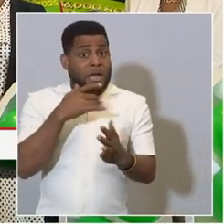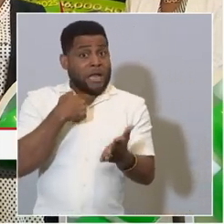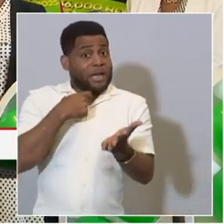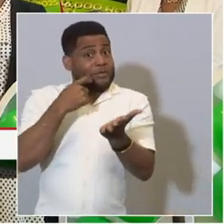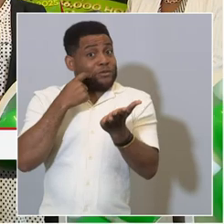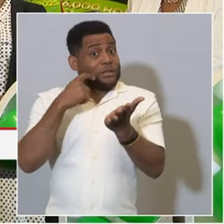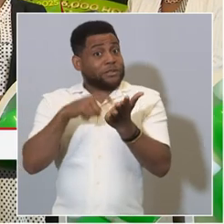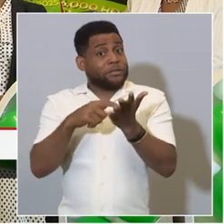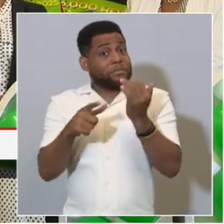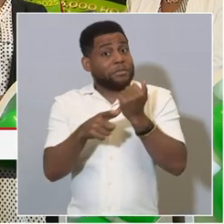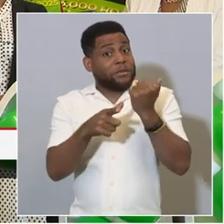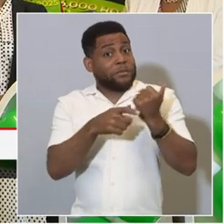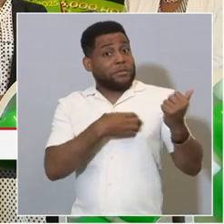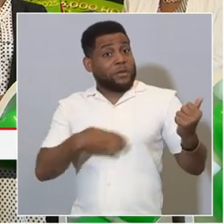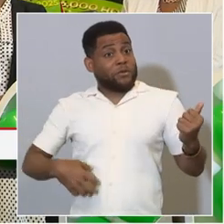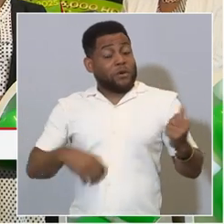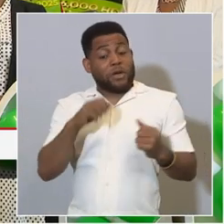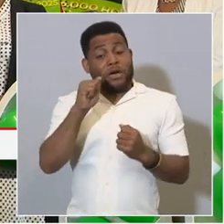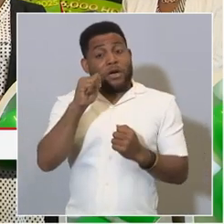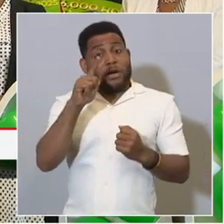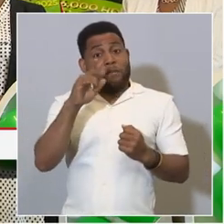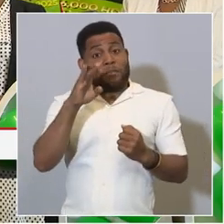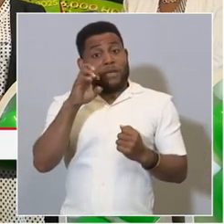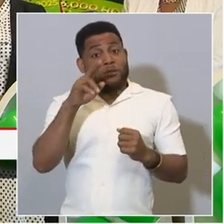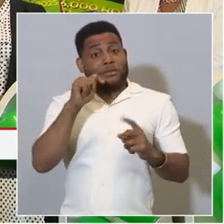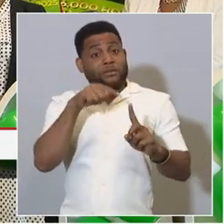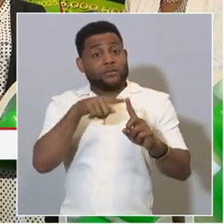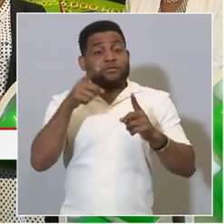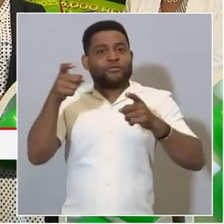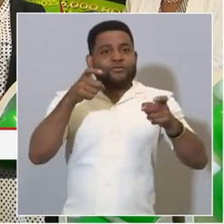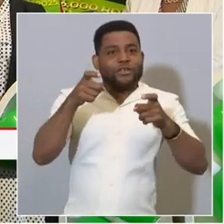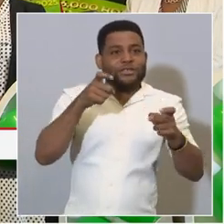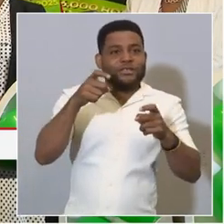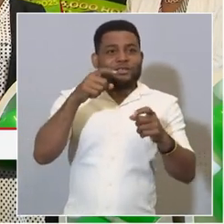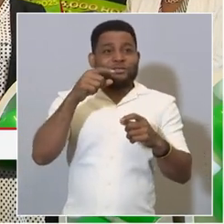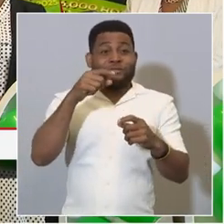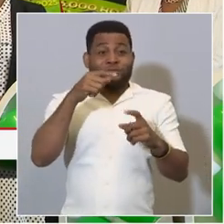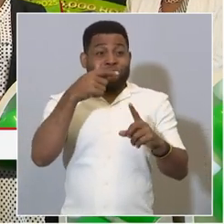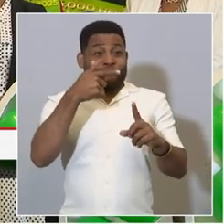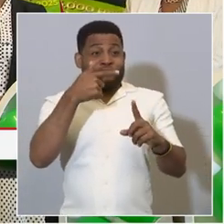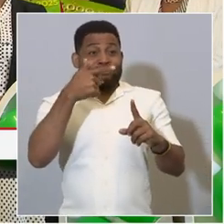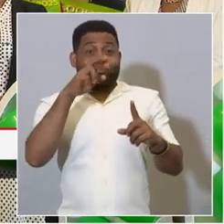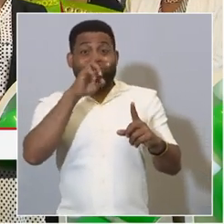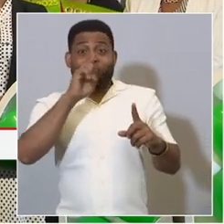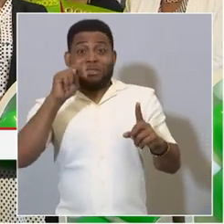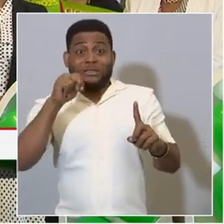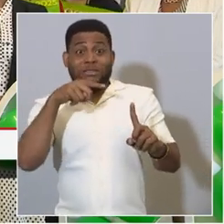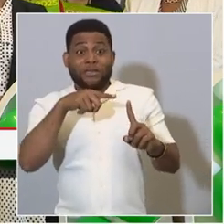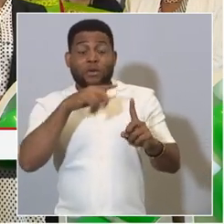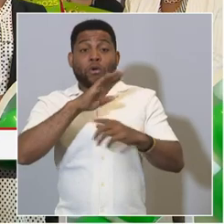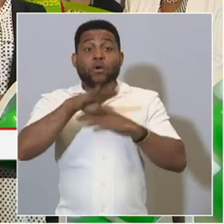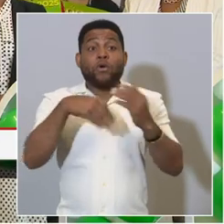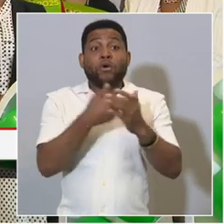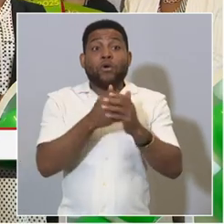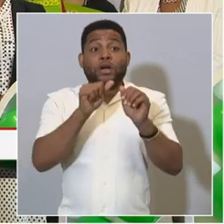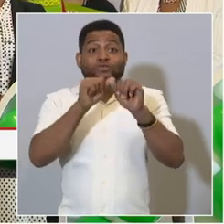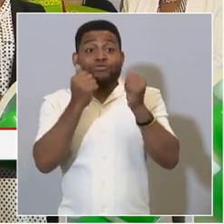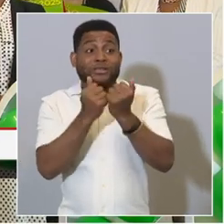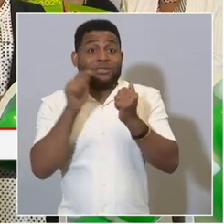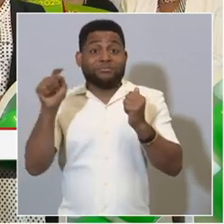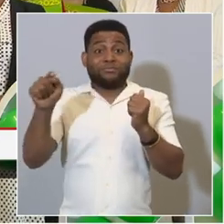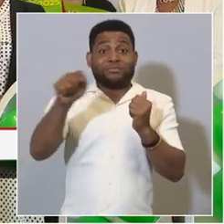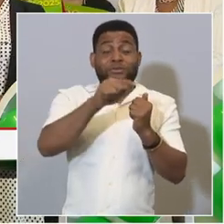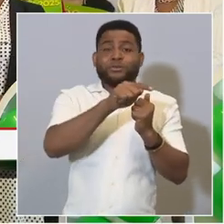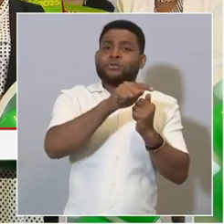want to give a shout out, frankly, to all the agencies that are represented who were partners in meeting this goal, including some of the folks who are